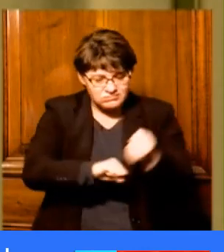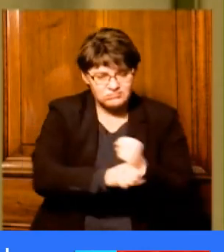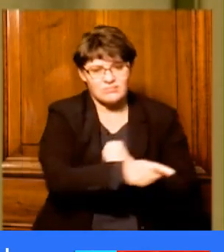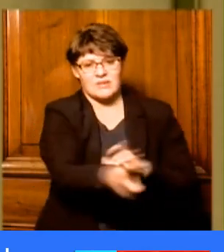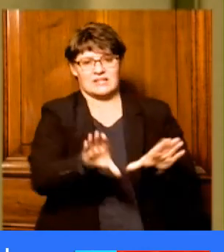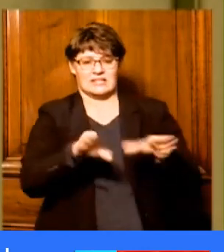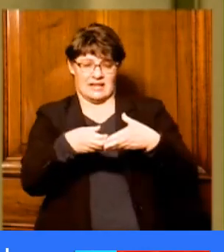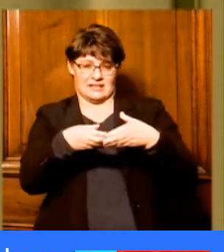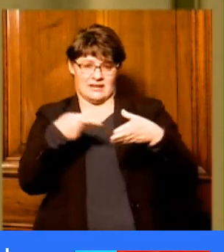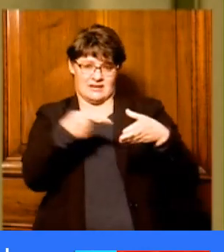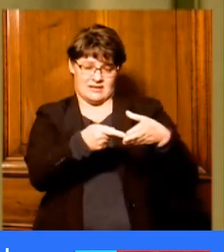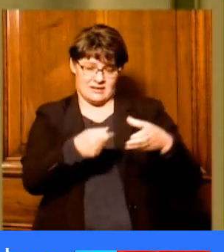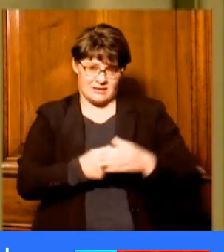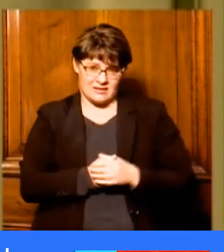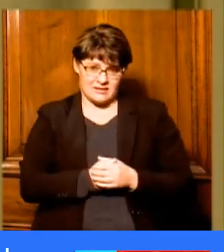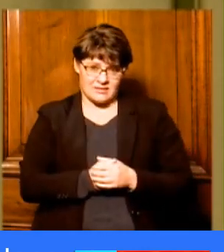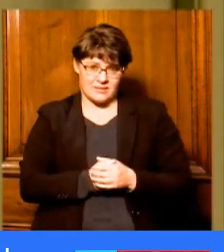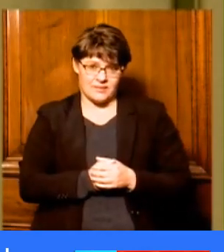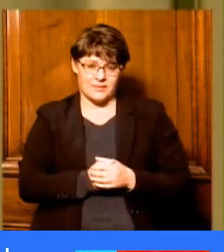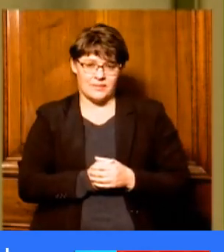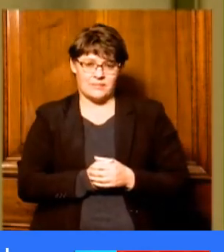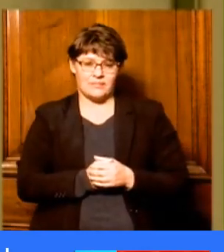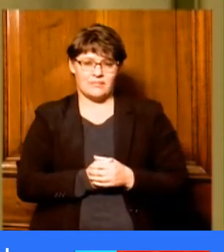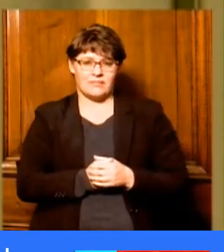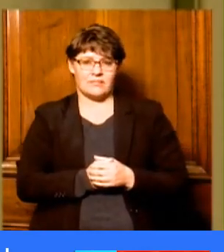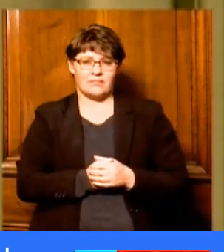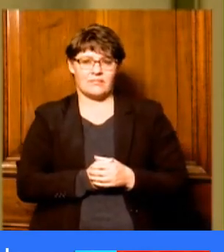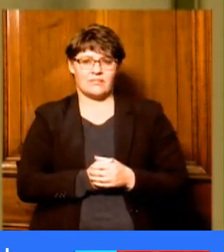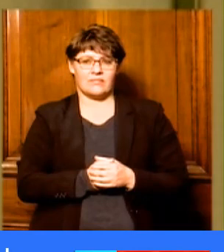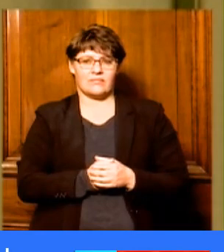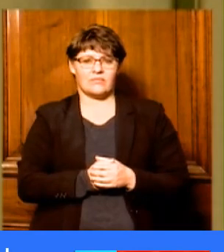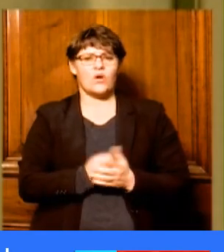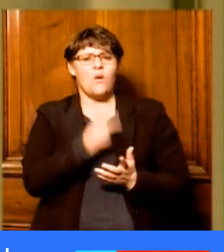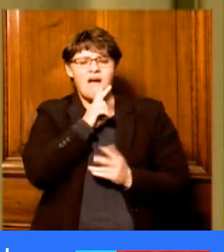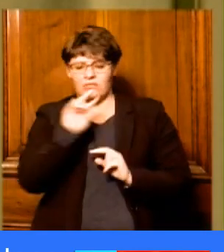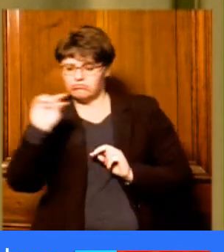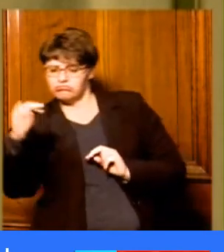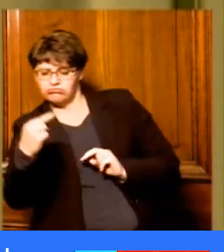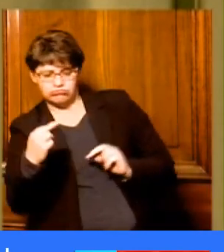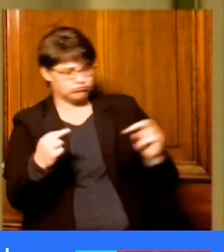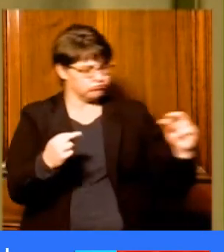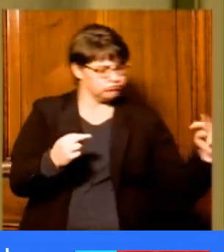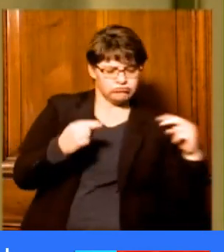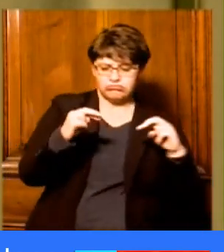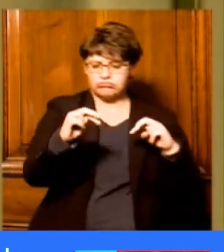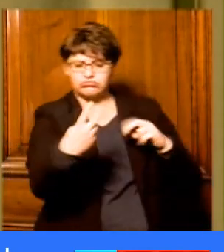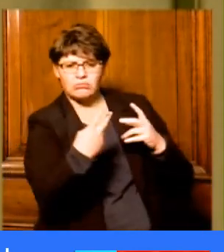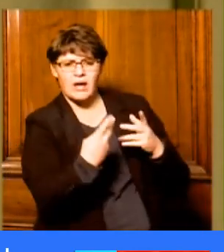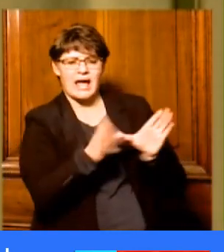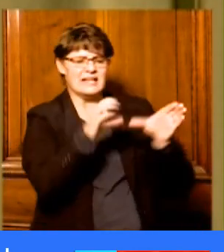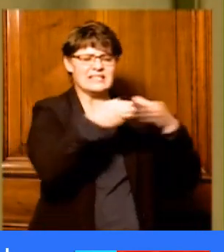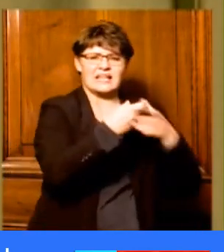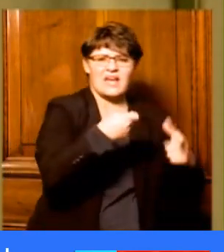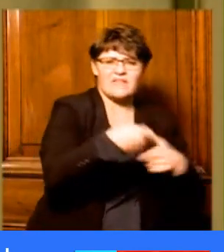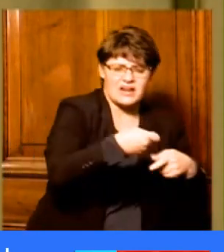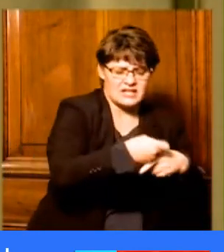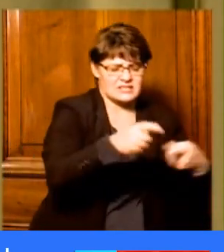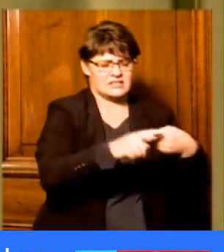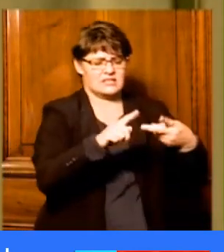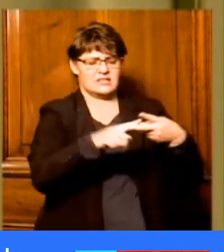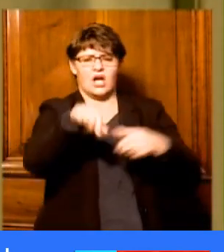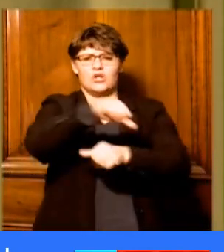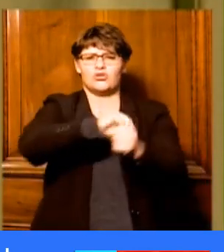And we are looking at it from various angles: sector financing, social